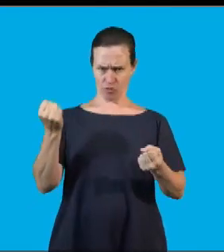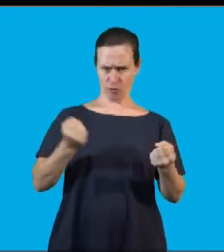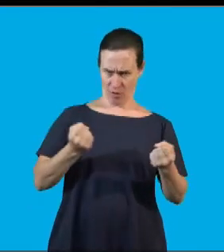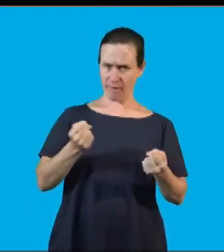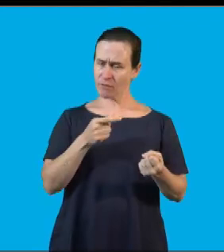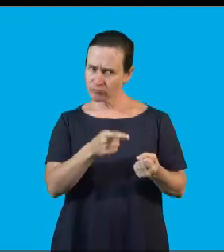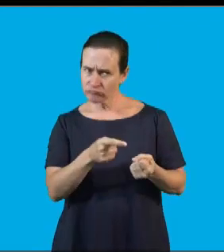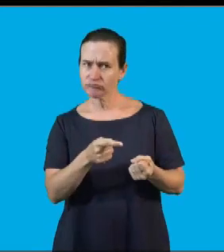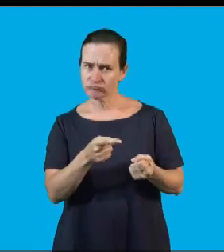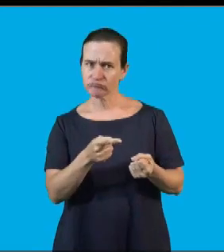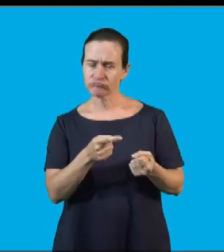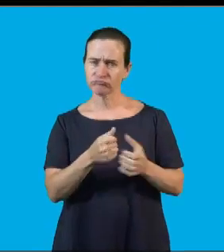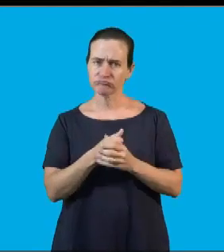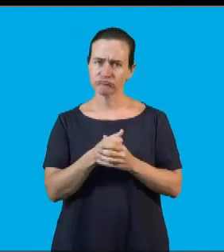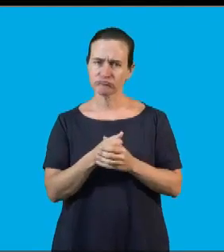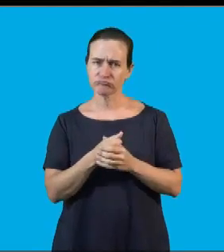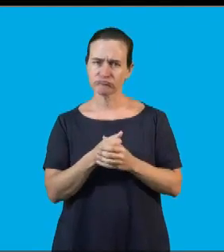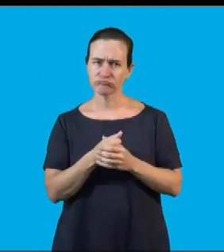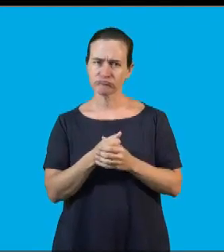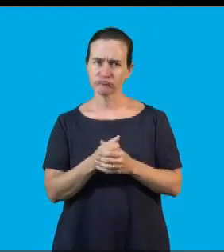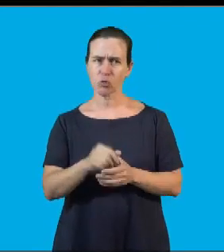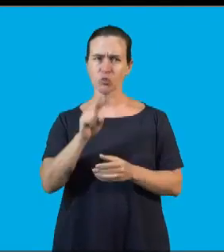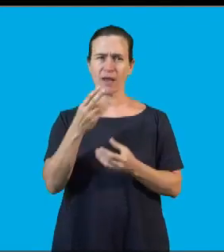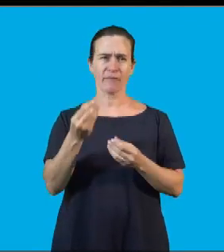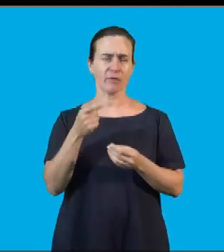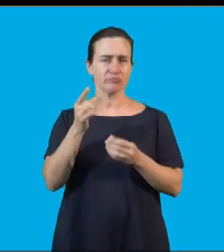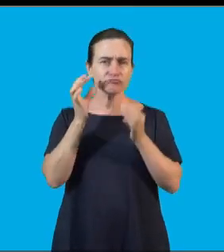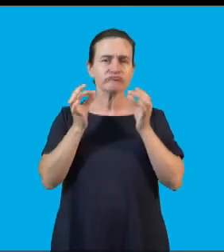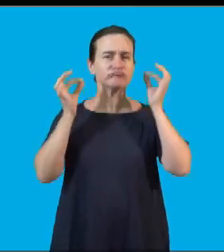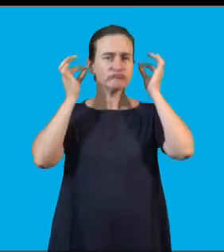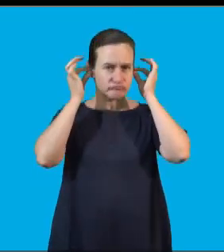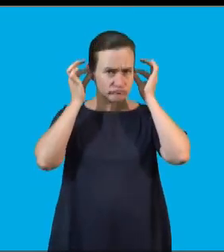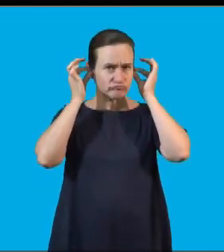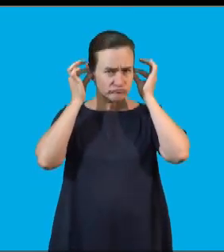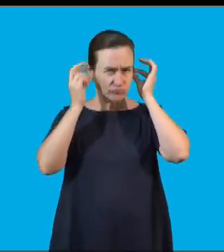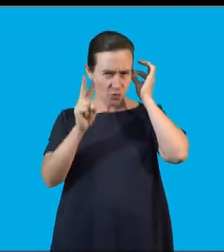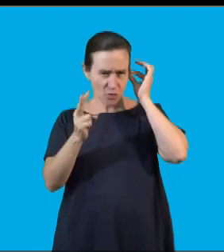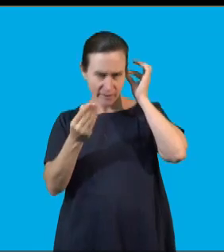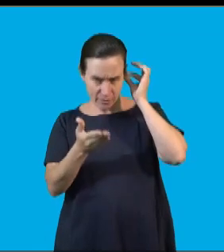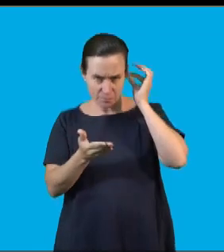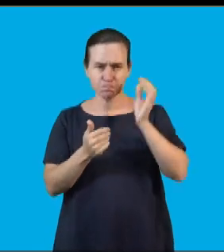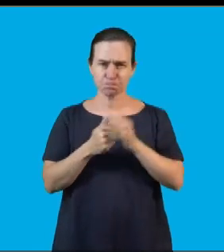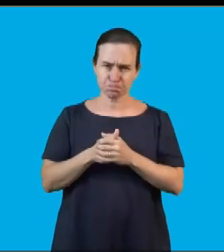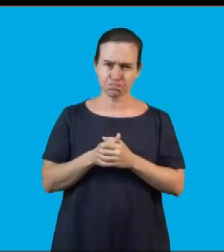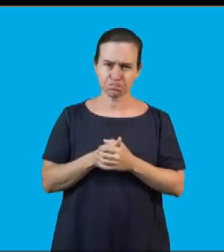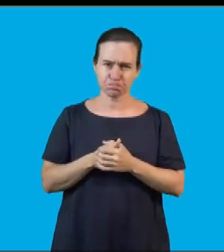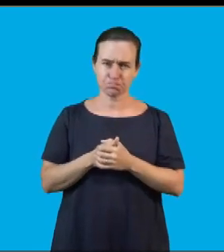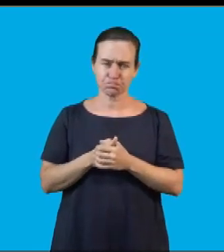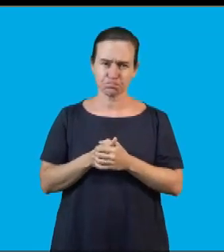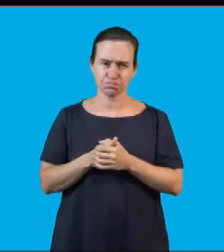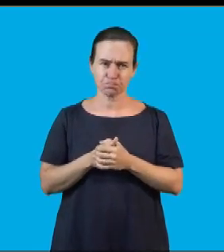driving. Obviously, she's in a car. You can see that she has her earphones